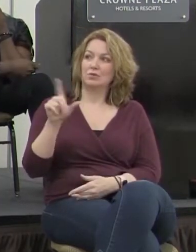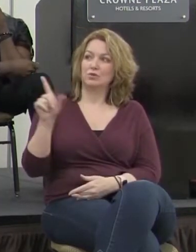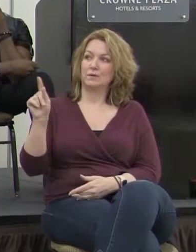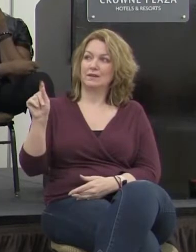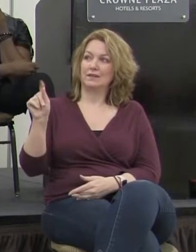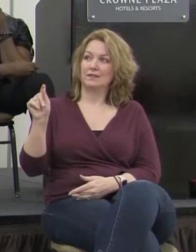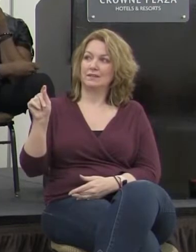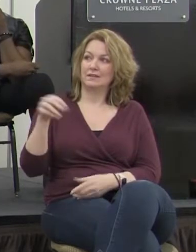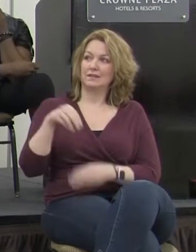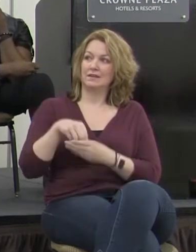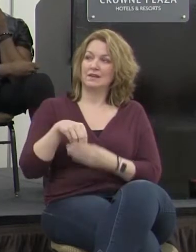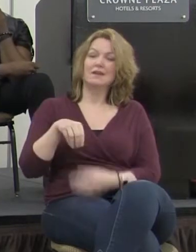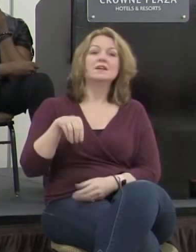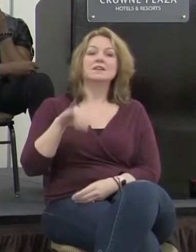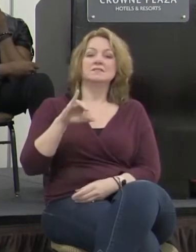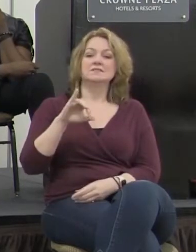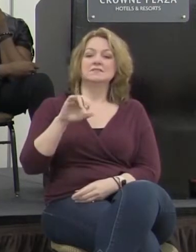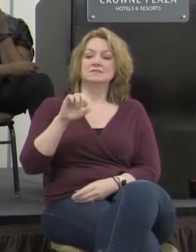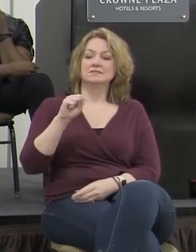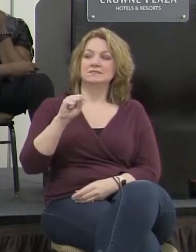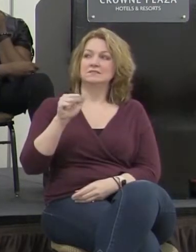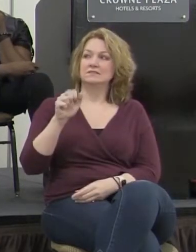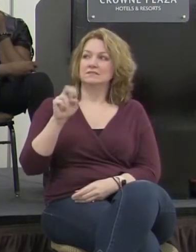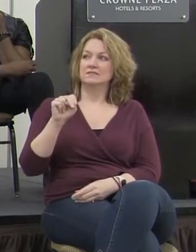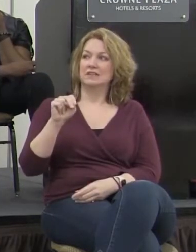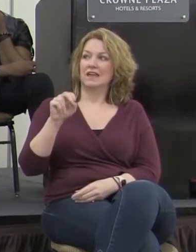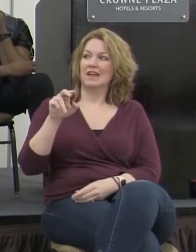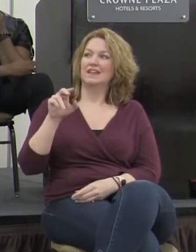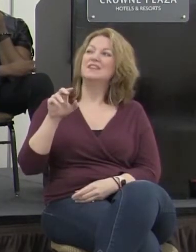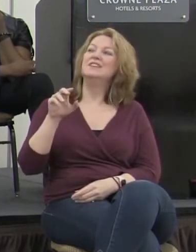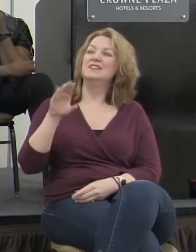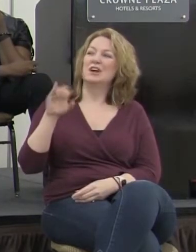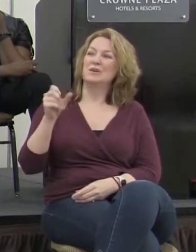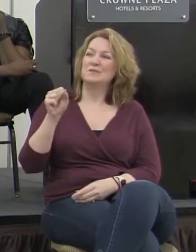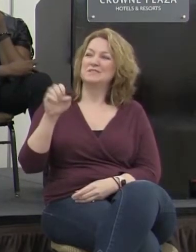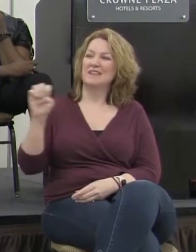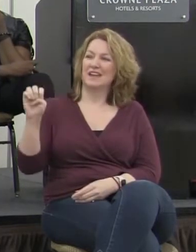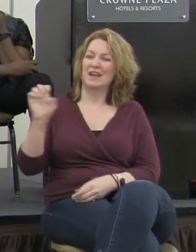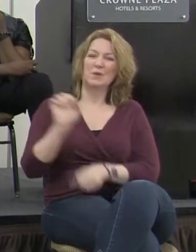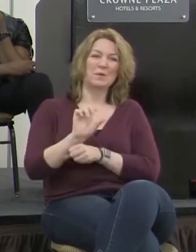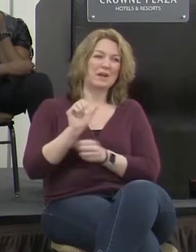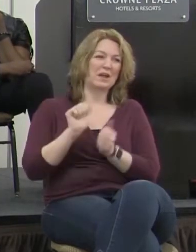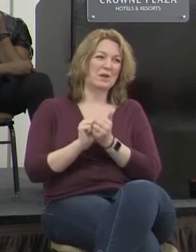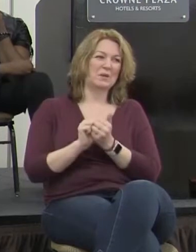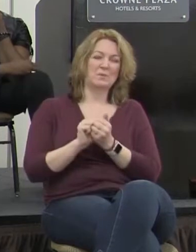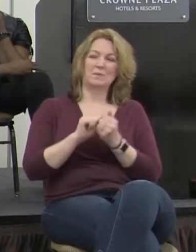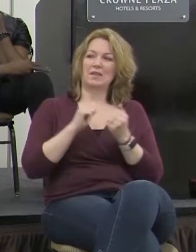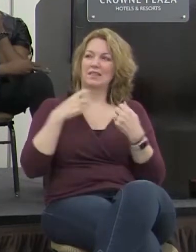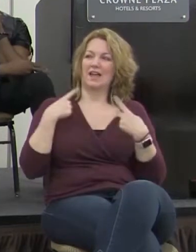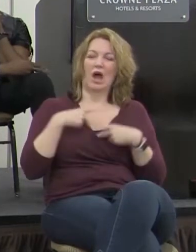Jose. year in San Jose. We have working with the Onyx Pearl Southeast. Oh,